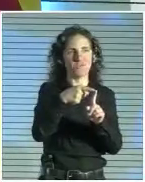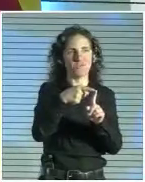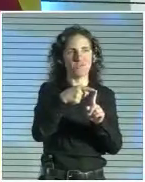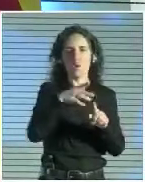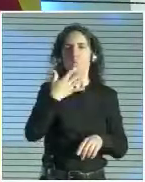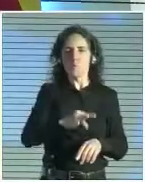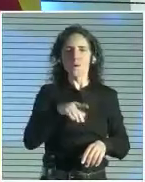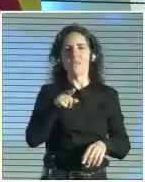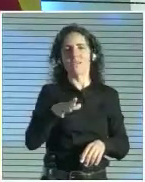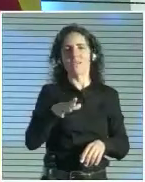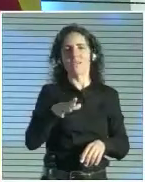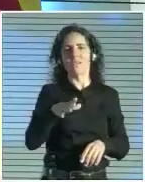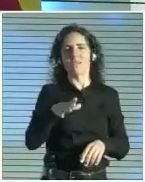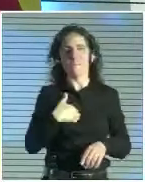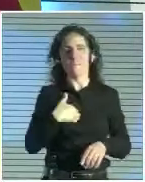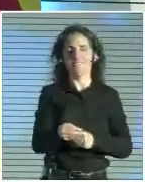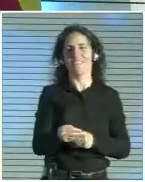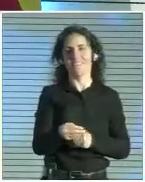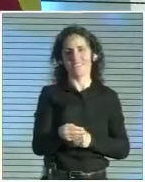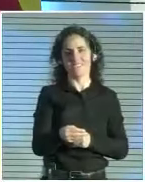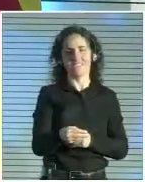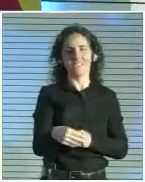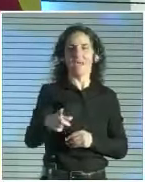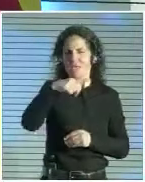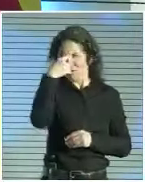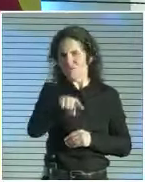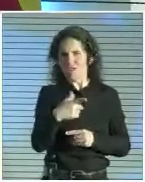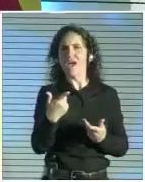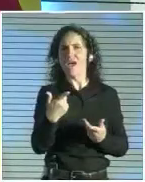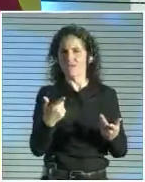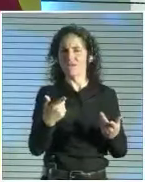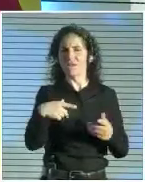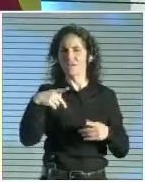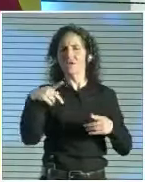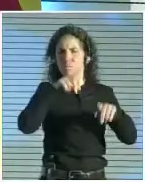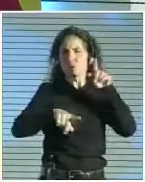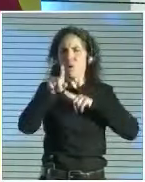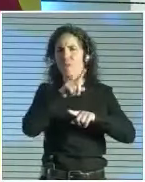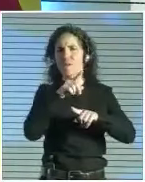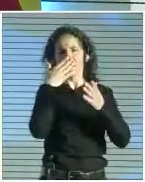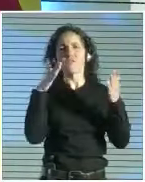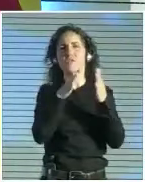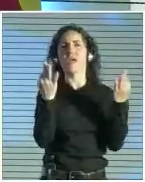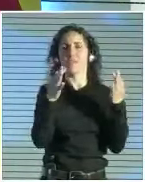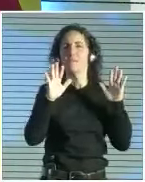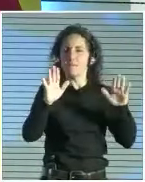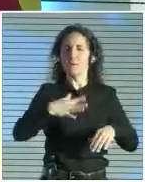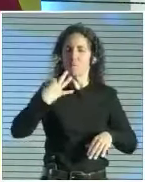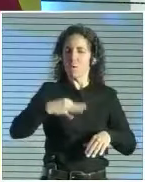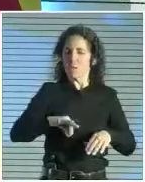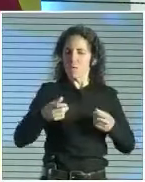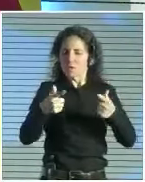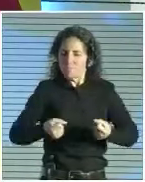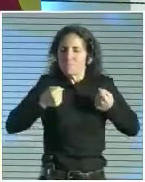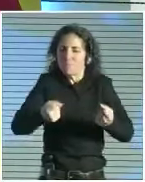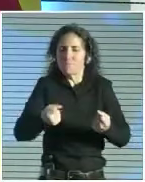face a lot of headwinds? How can we strengthen them? So I'd say one of the things that Canada's done many